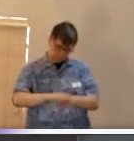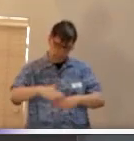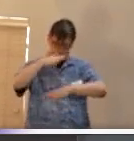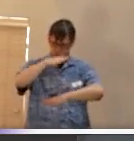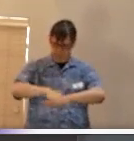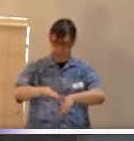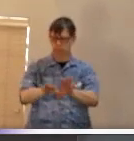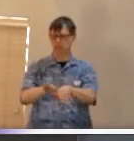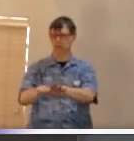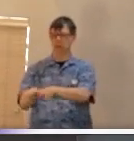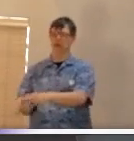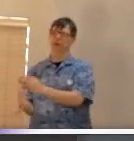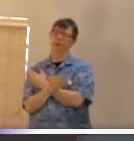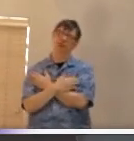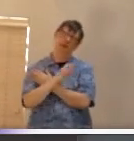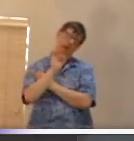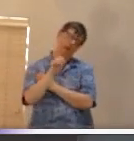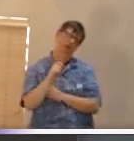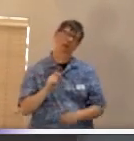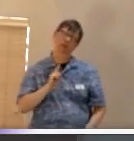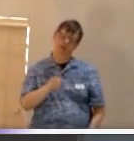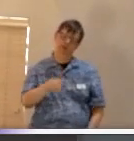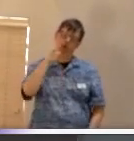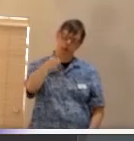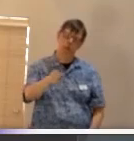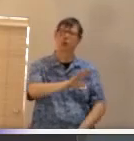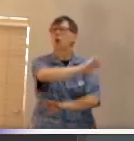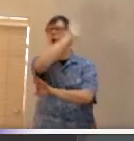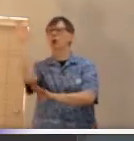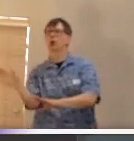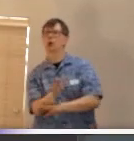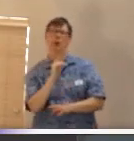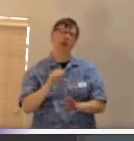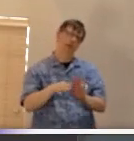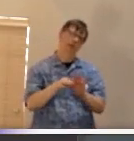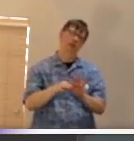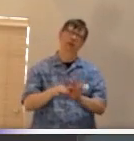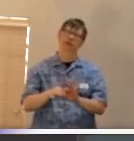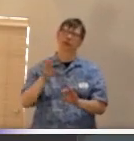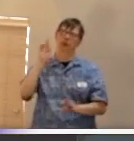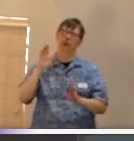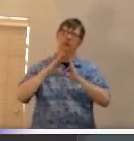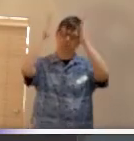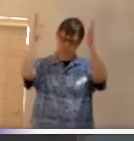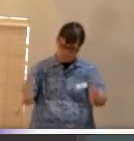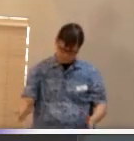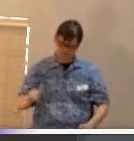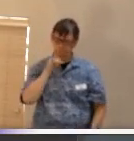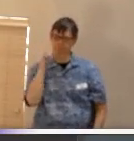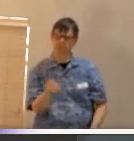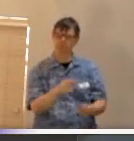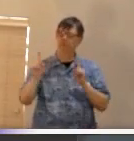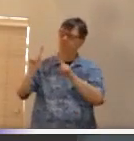the feet of the beloved, which is you, all things are possible because the objective world changes to meet the inner